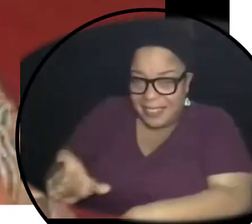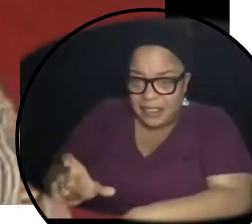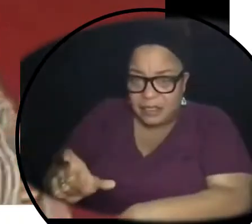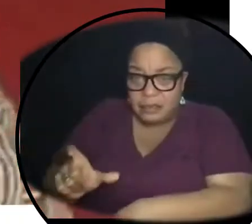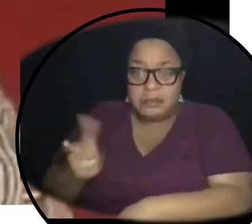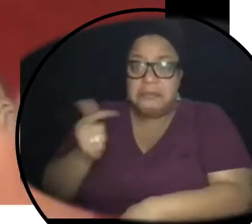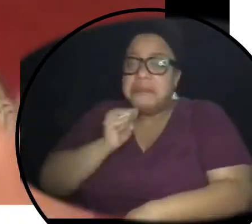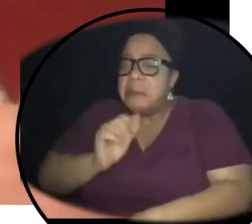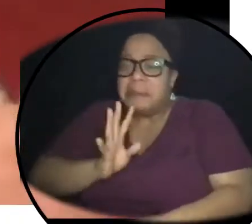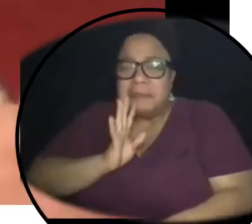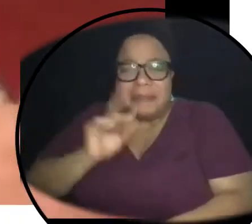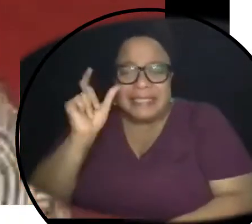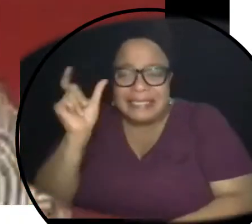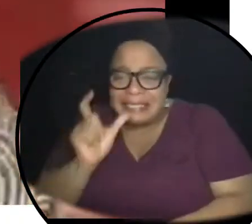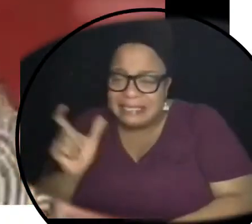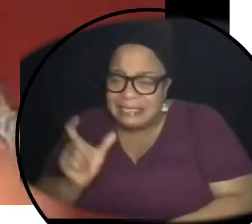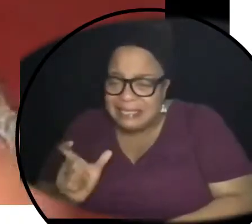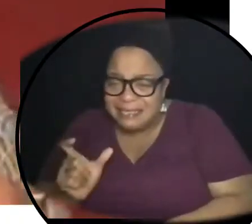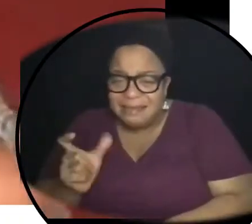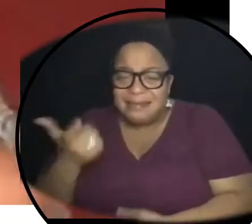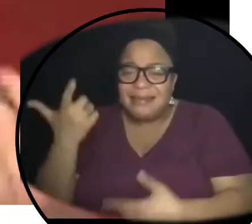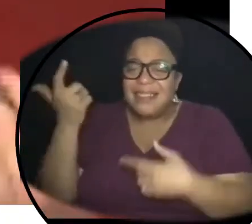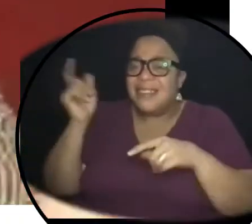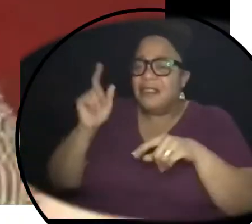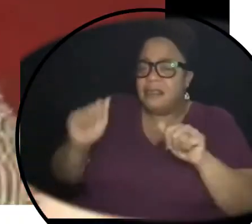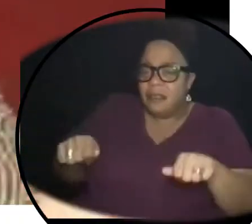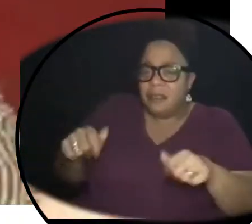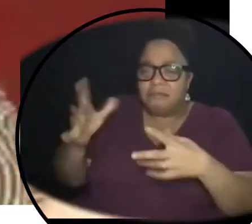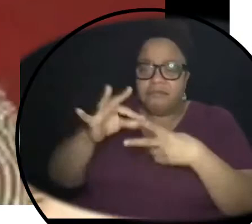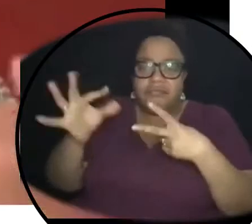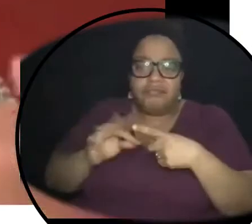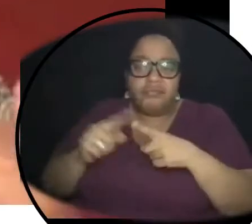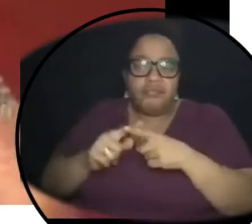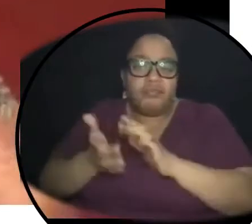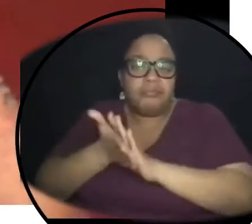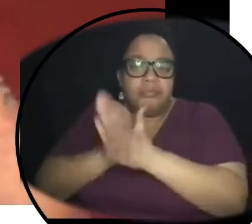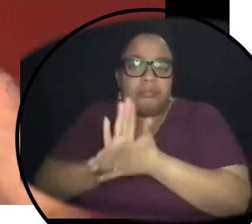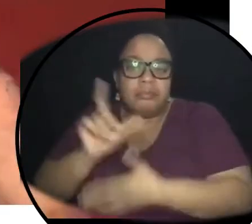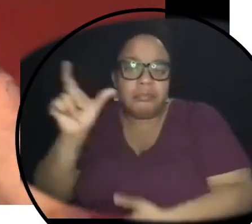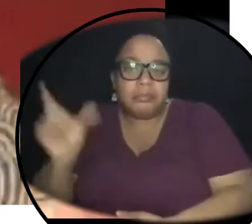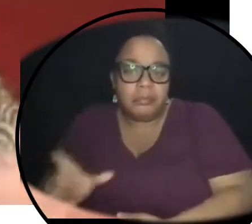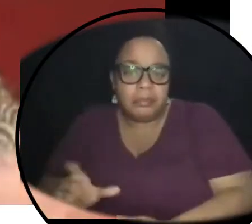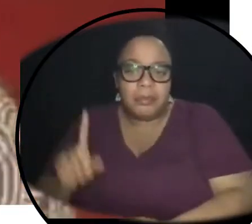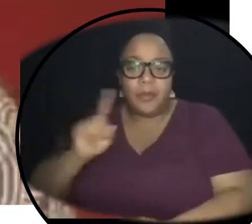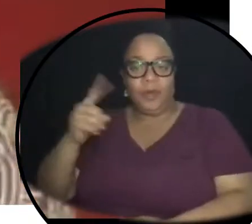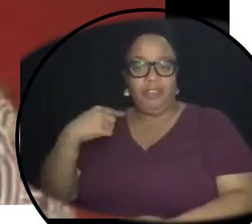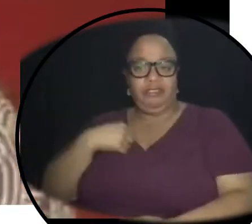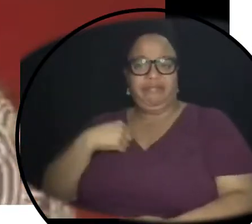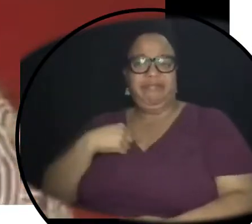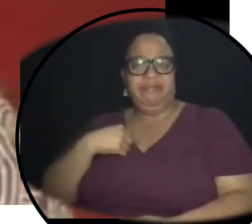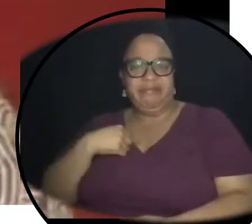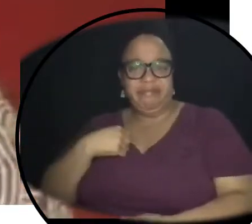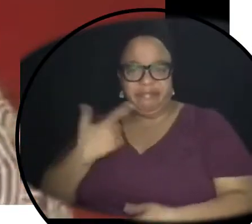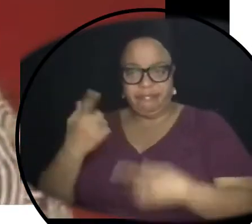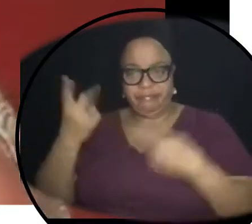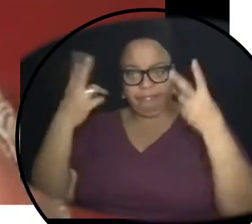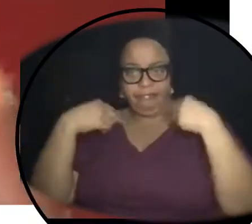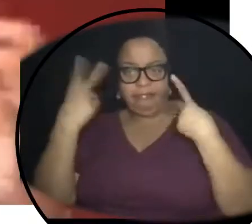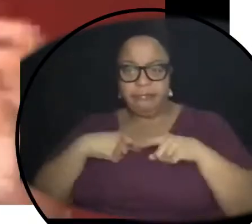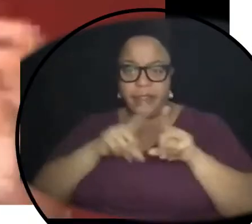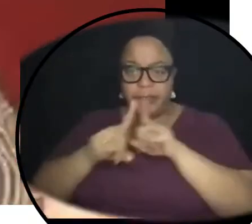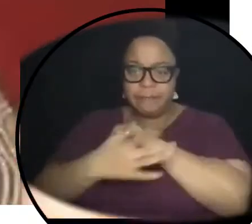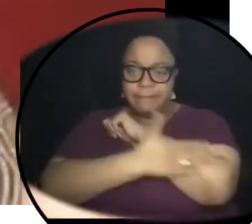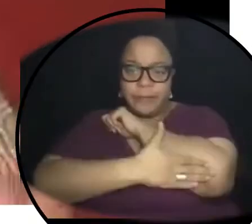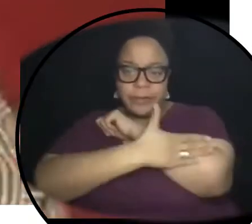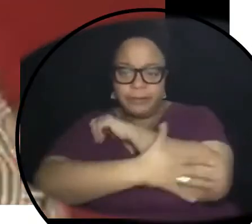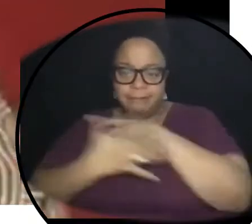has shaped my work both as an activist and as a filmmaker. With my film work, I try to historicize from